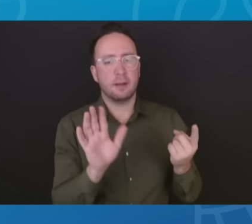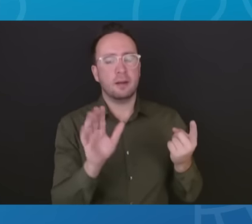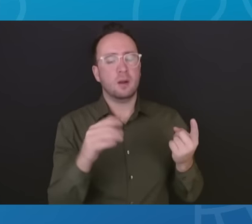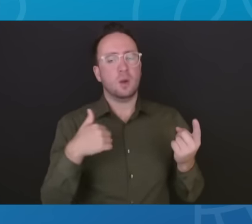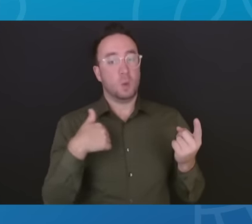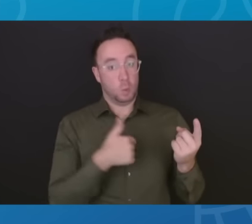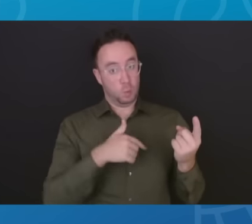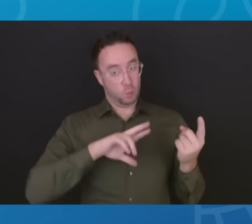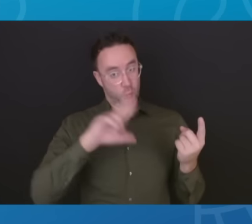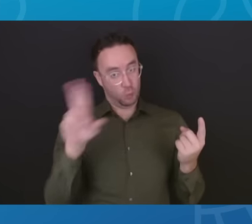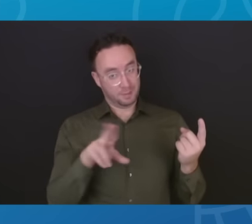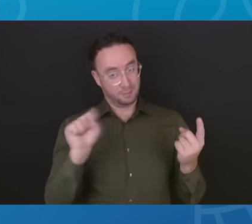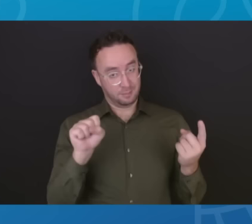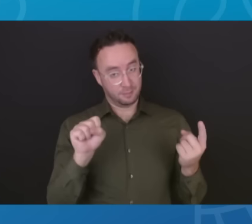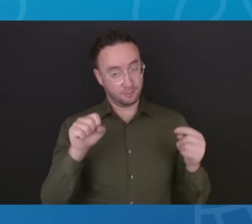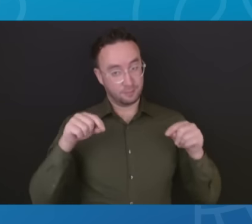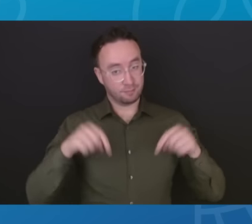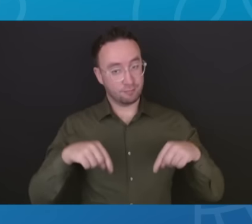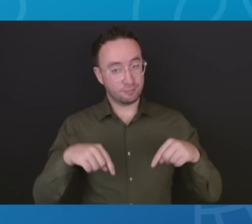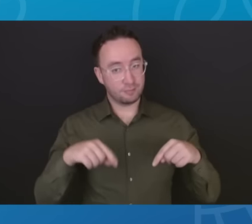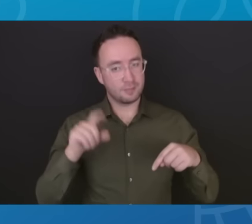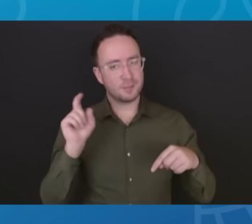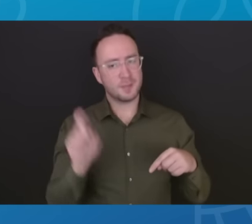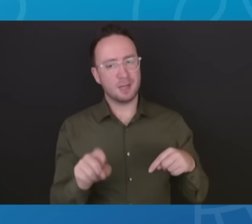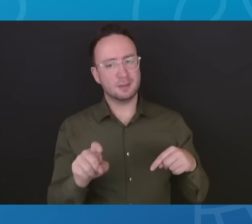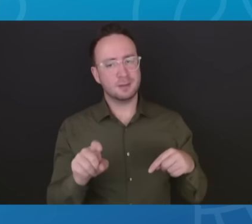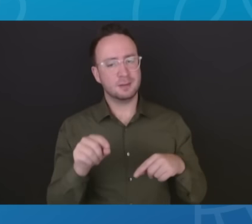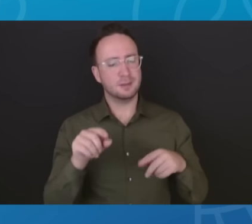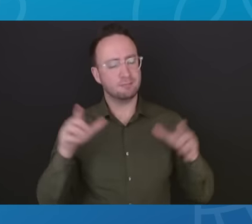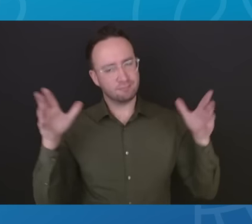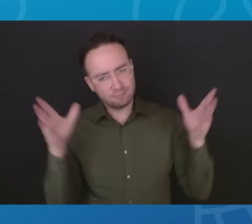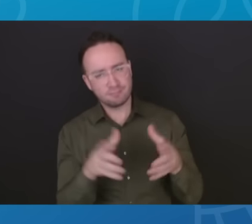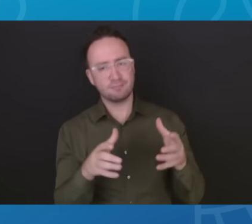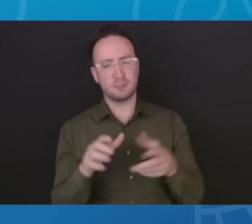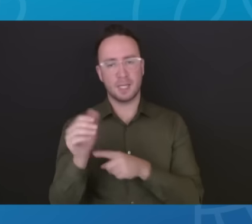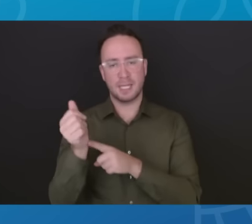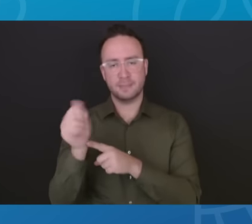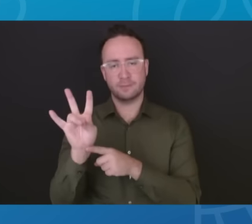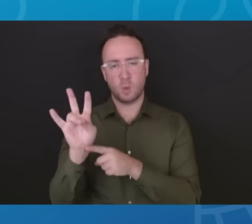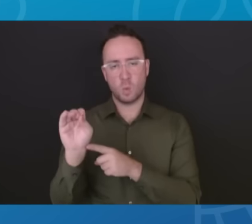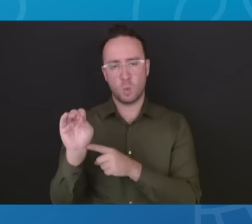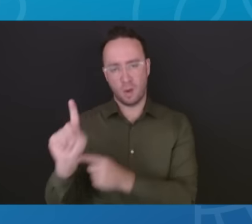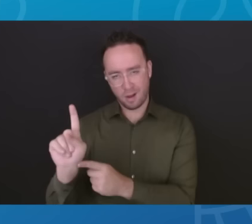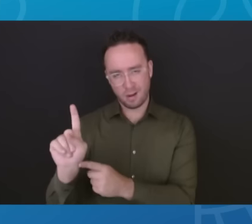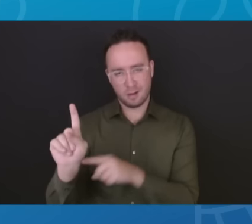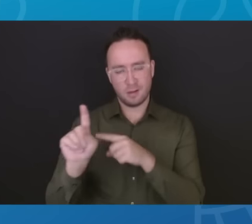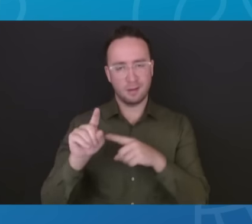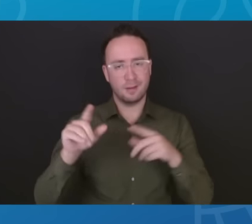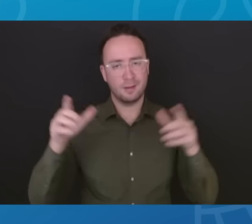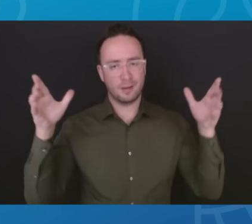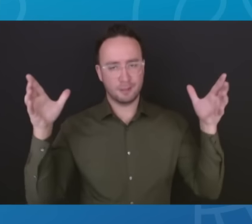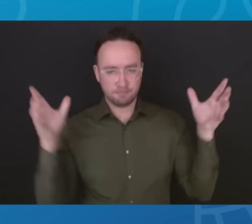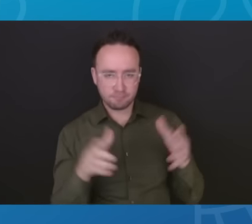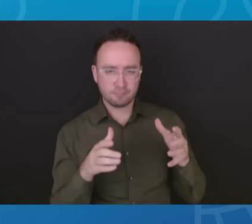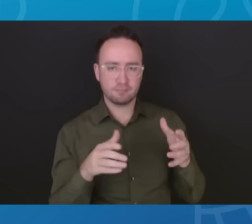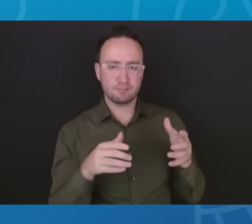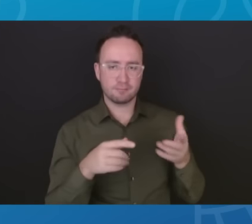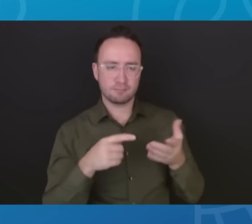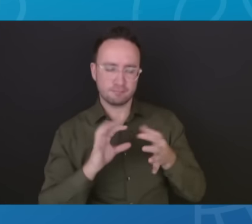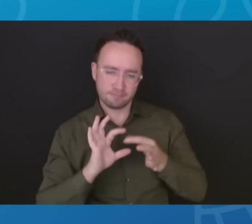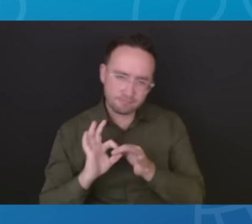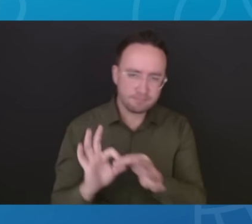mean Hezbollah forces pushed back from the border, UNIFIL and the Lebanese armed forces coming in, and those security